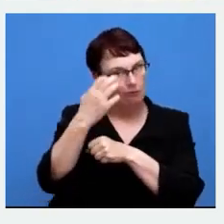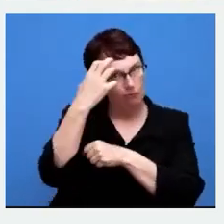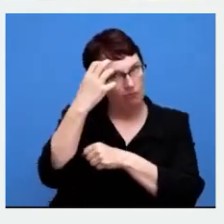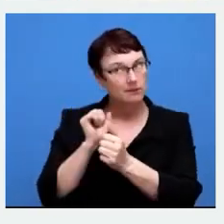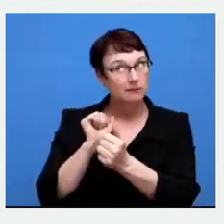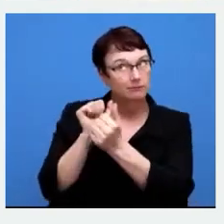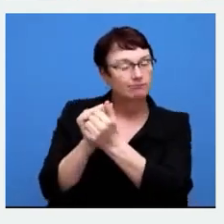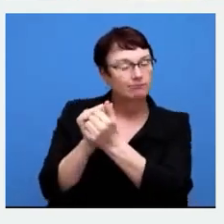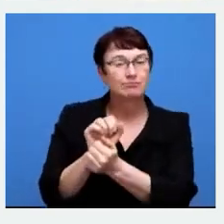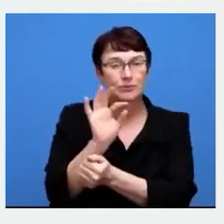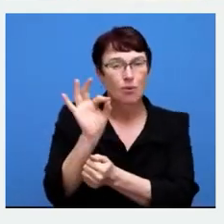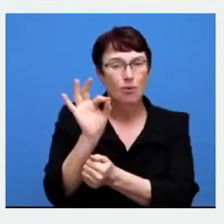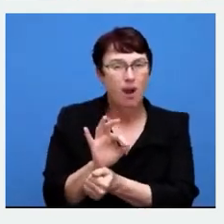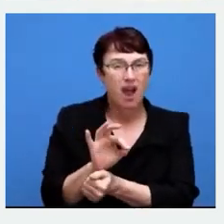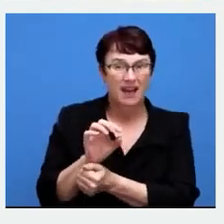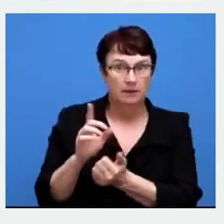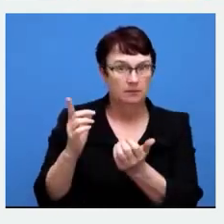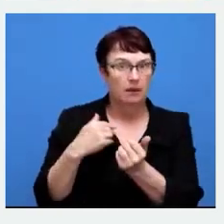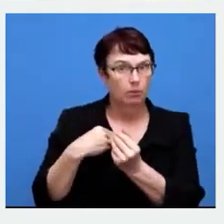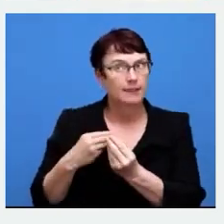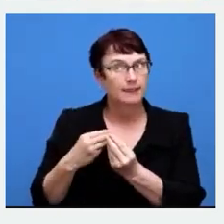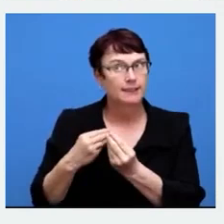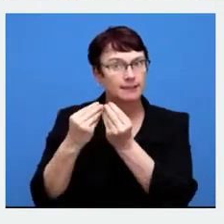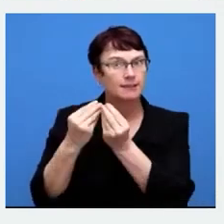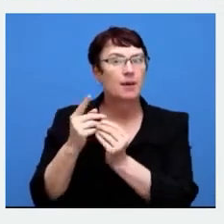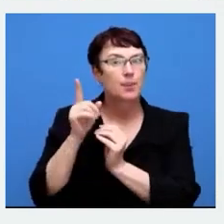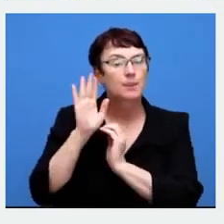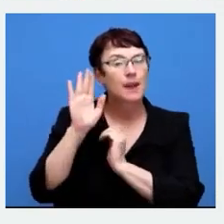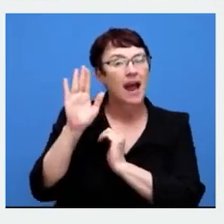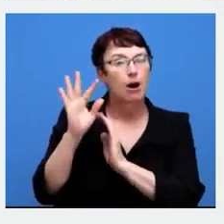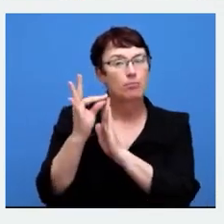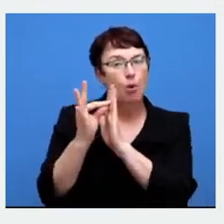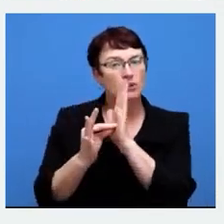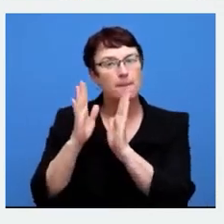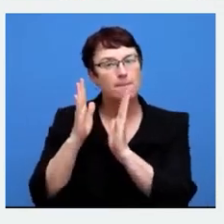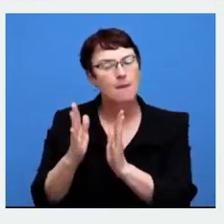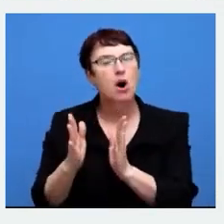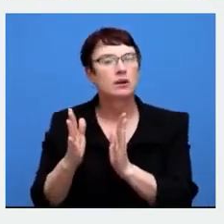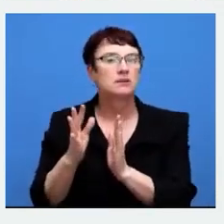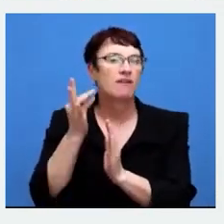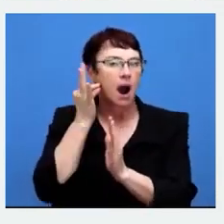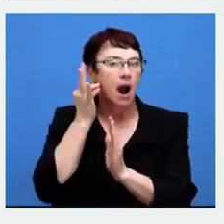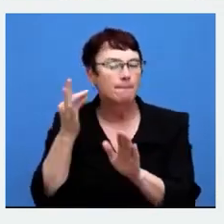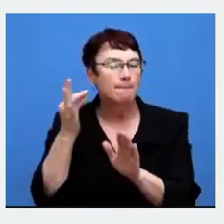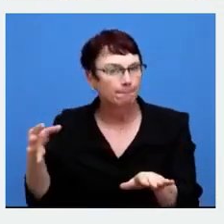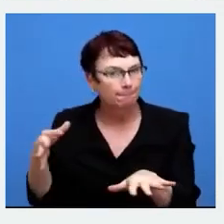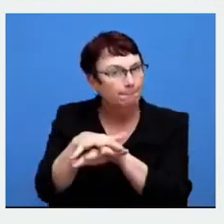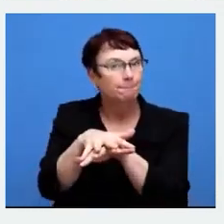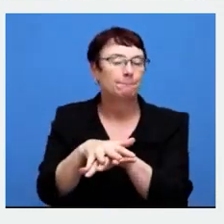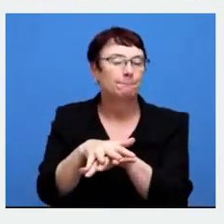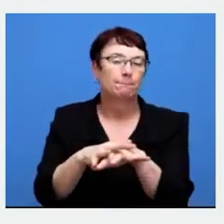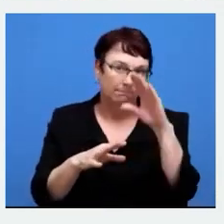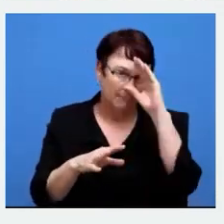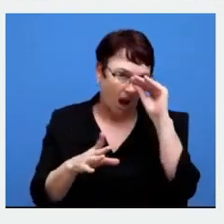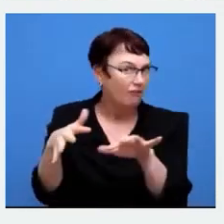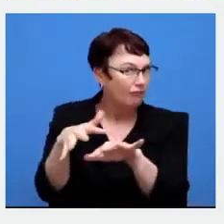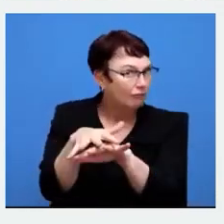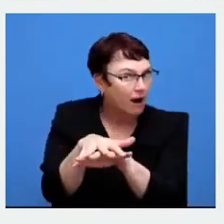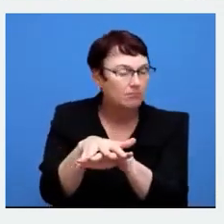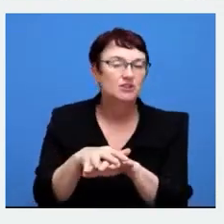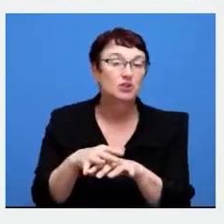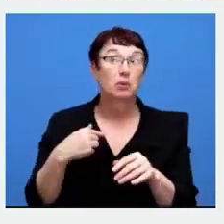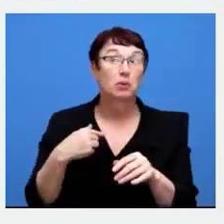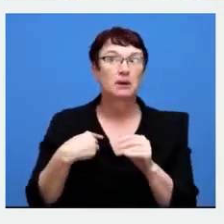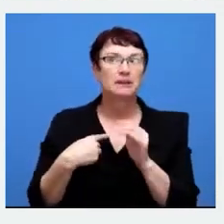inclusive policies, let's say. So it highlights strengths, So what is already there in